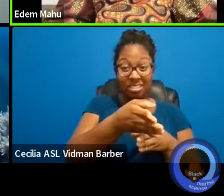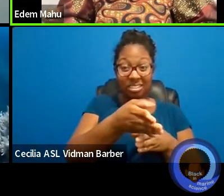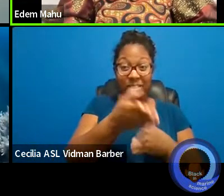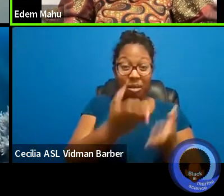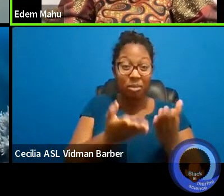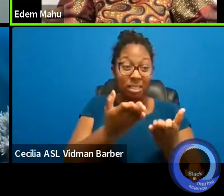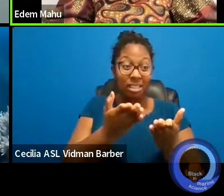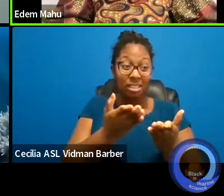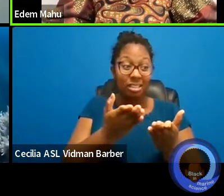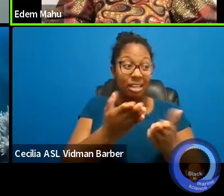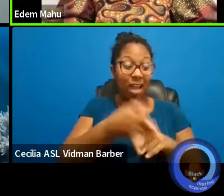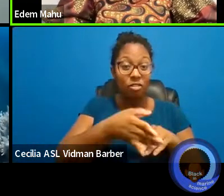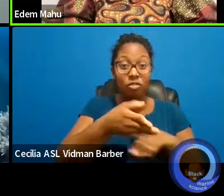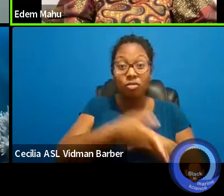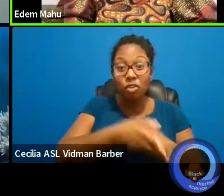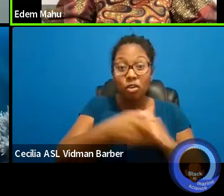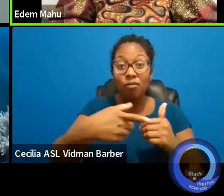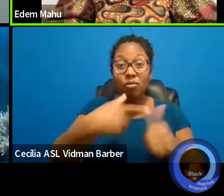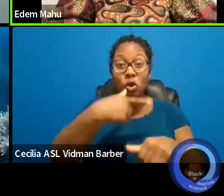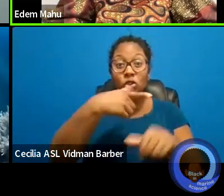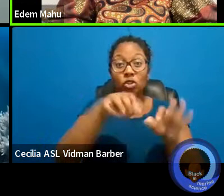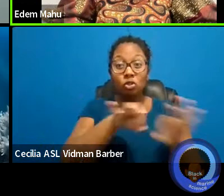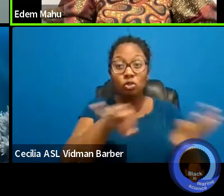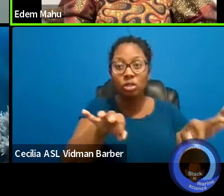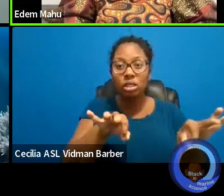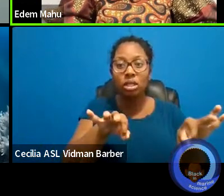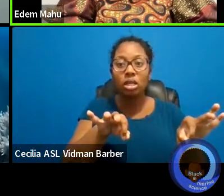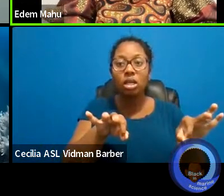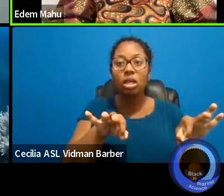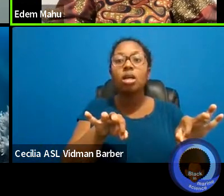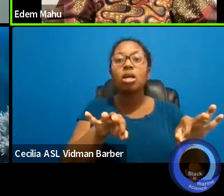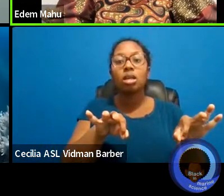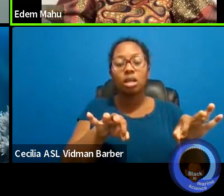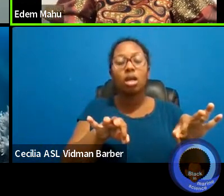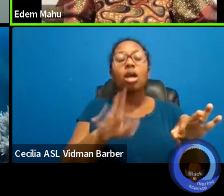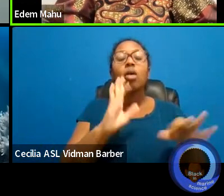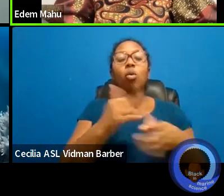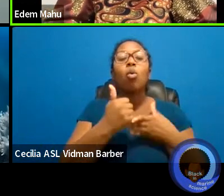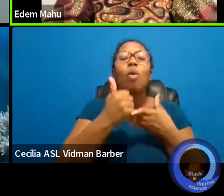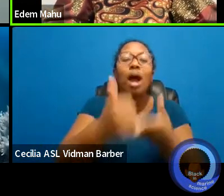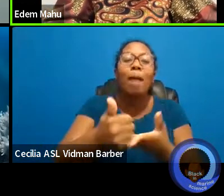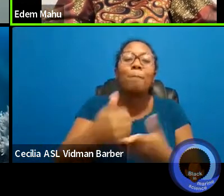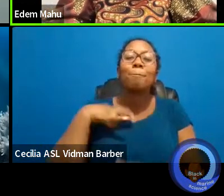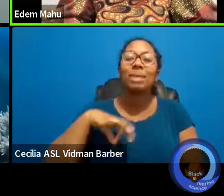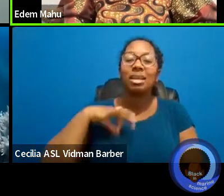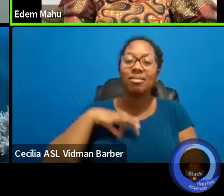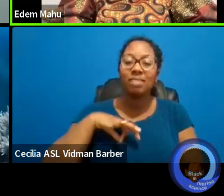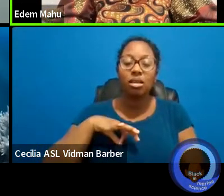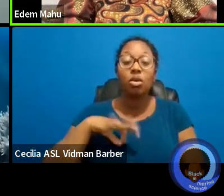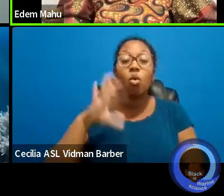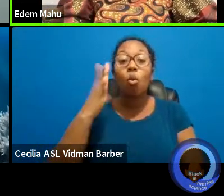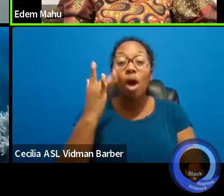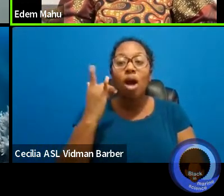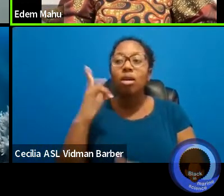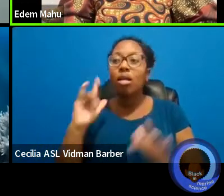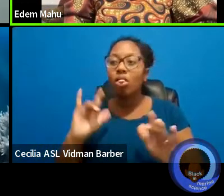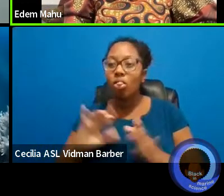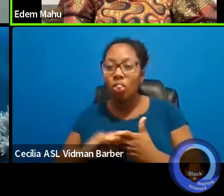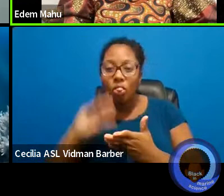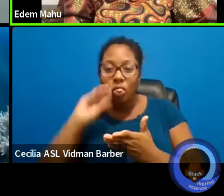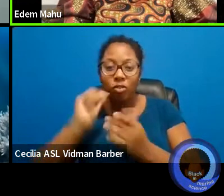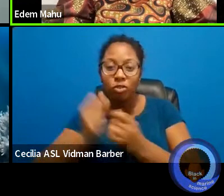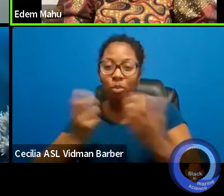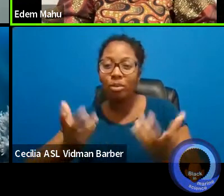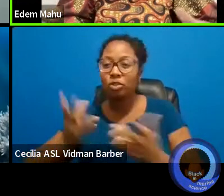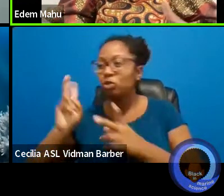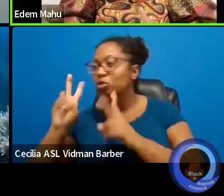degree, becomes like a catalyst, because you learn a lot, you see what others are doing, and